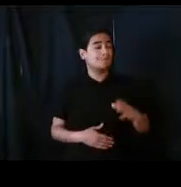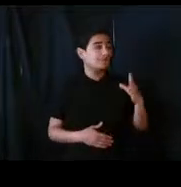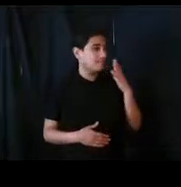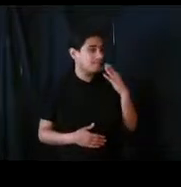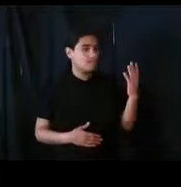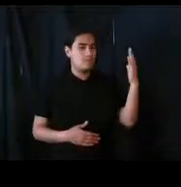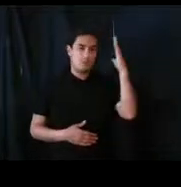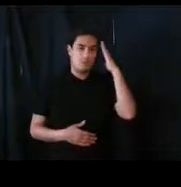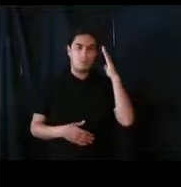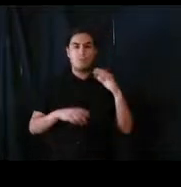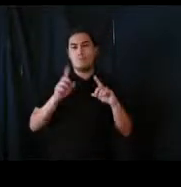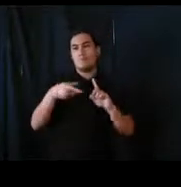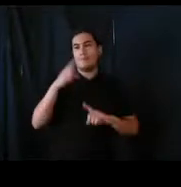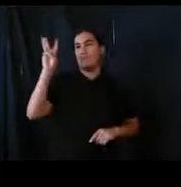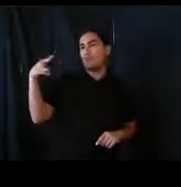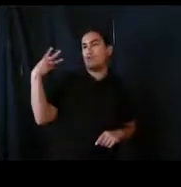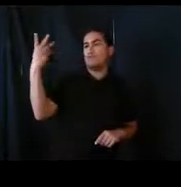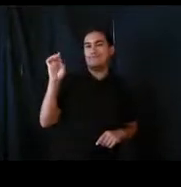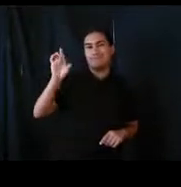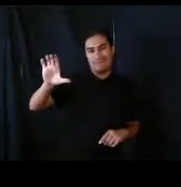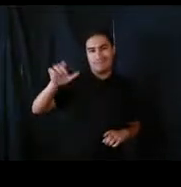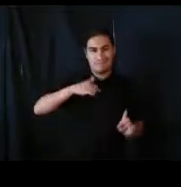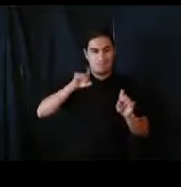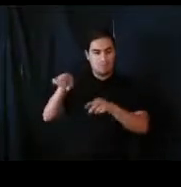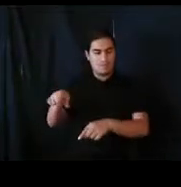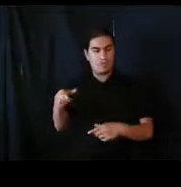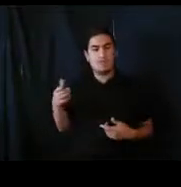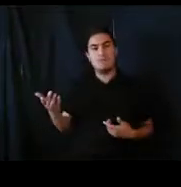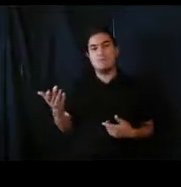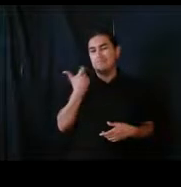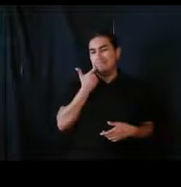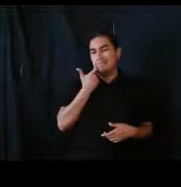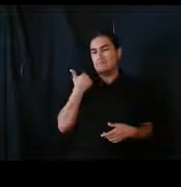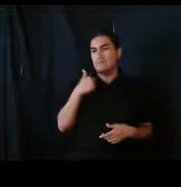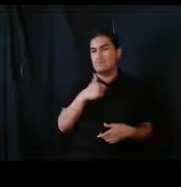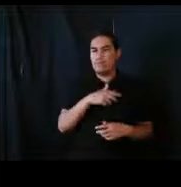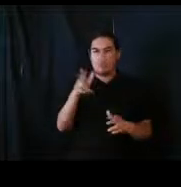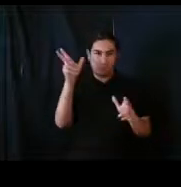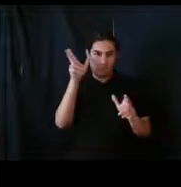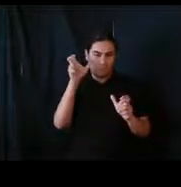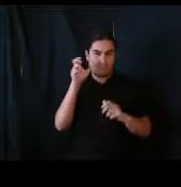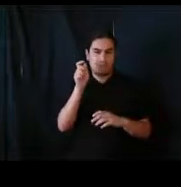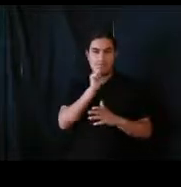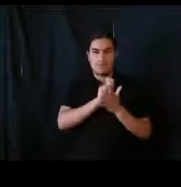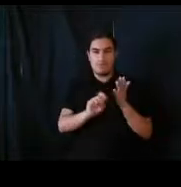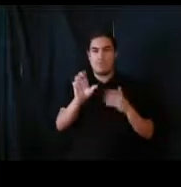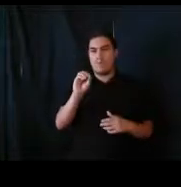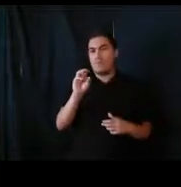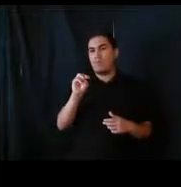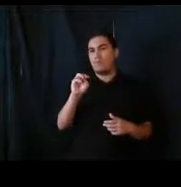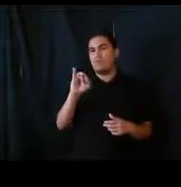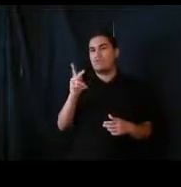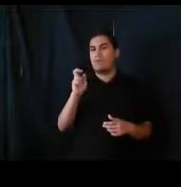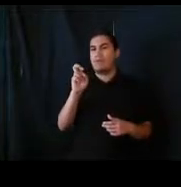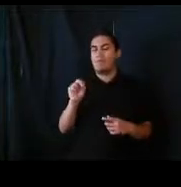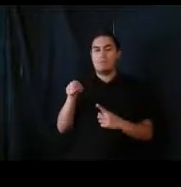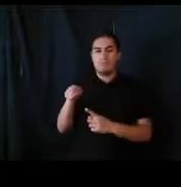washington dc uh not too long ago and we heard uh secretary omashockin talking